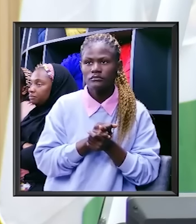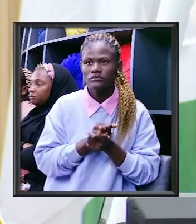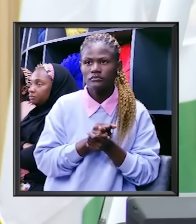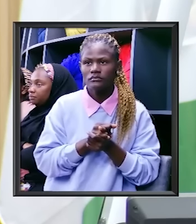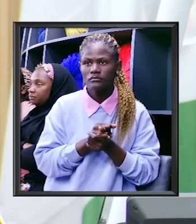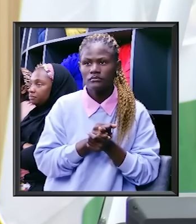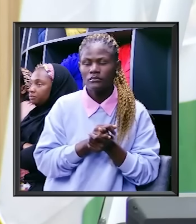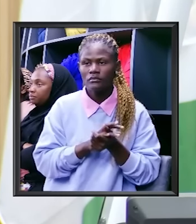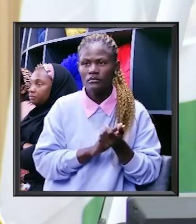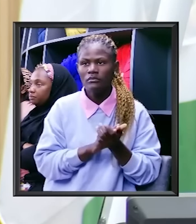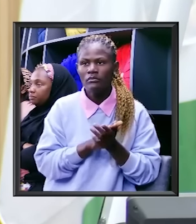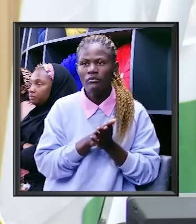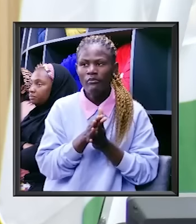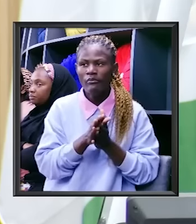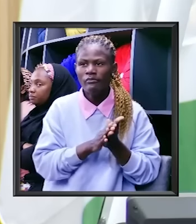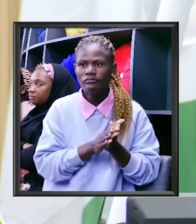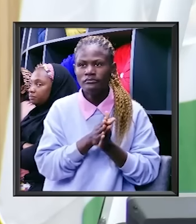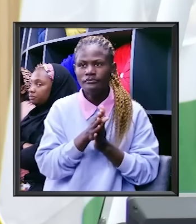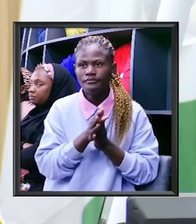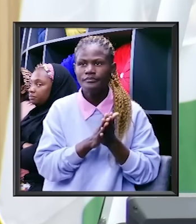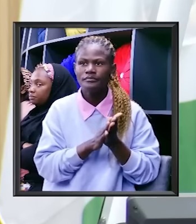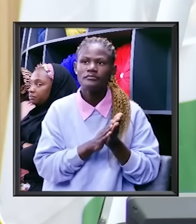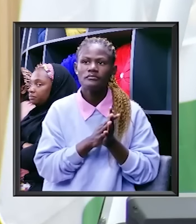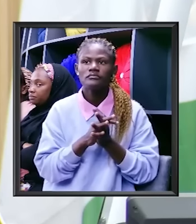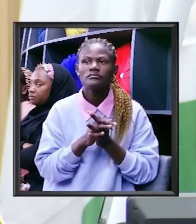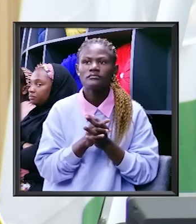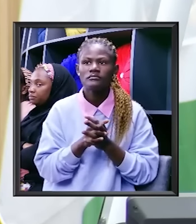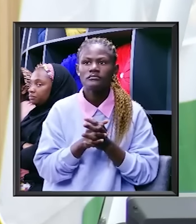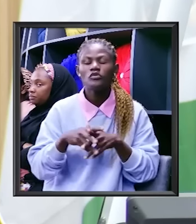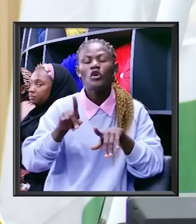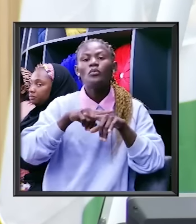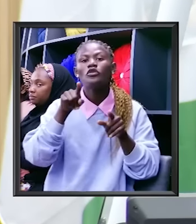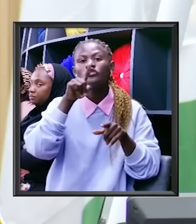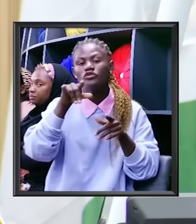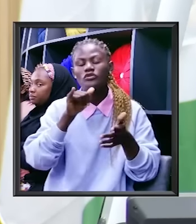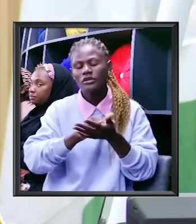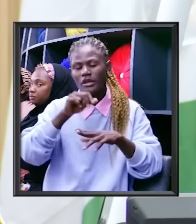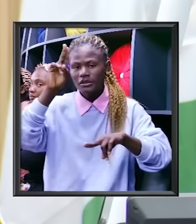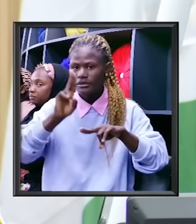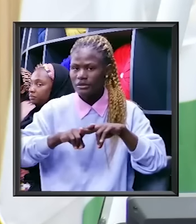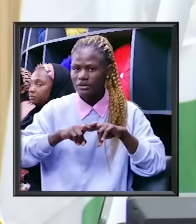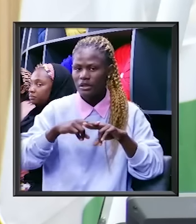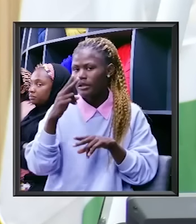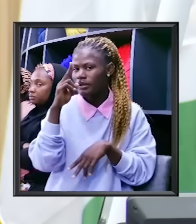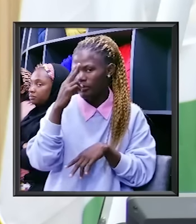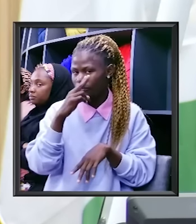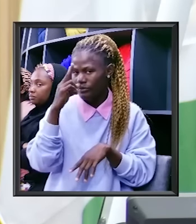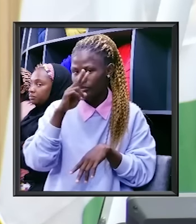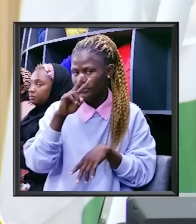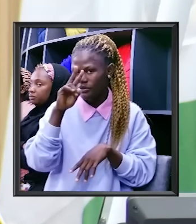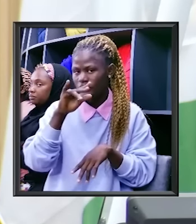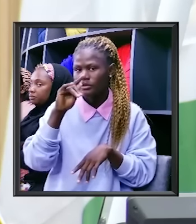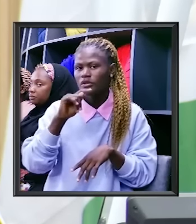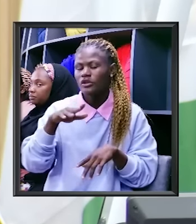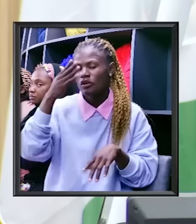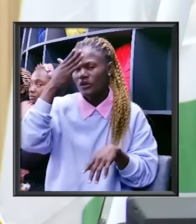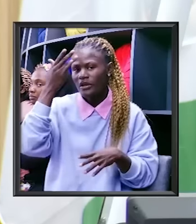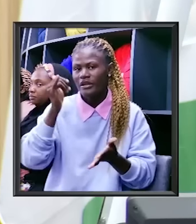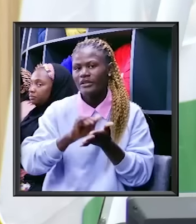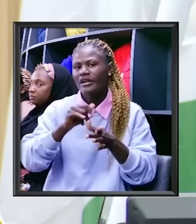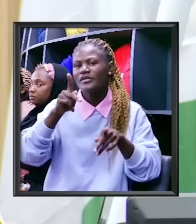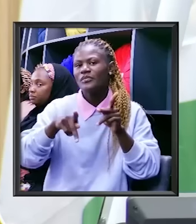know if I remember some of those drama them. But you will sit down they watch them. You forget say the people where they do that